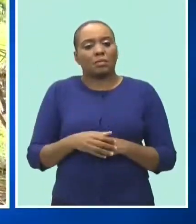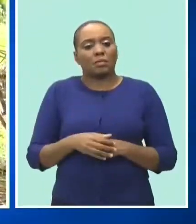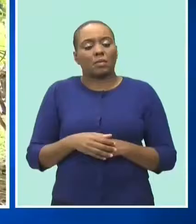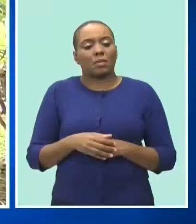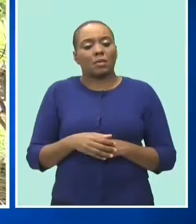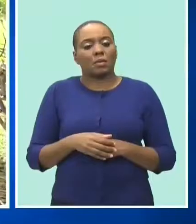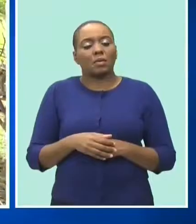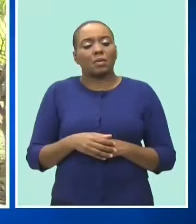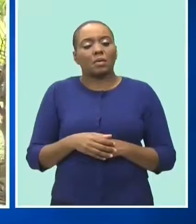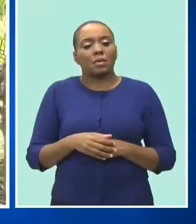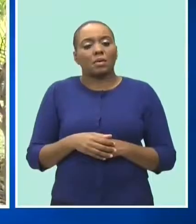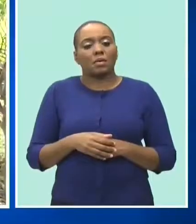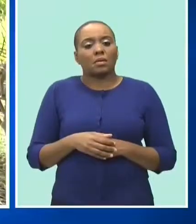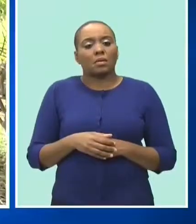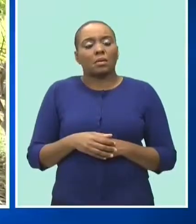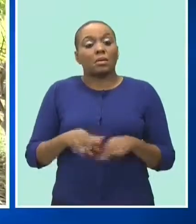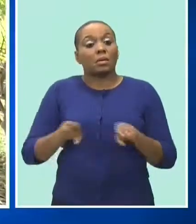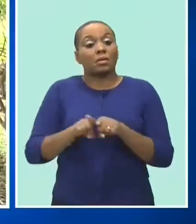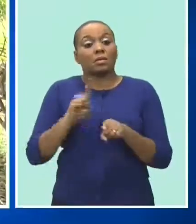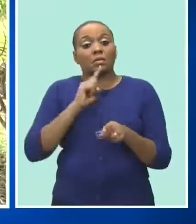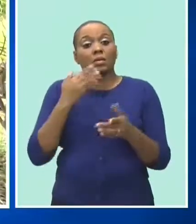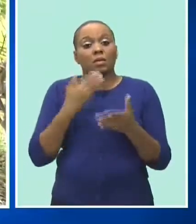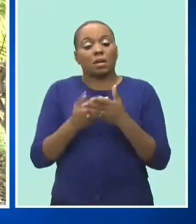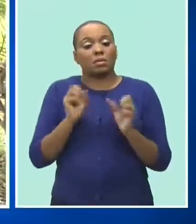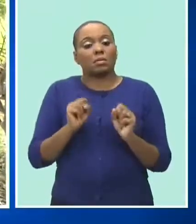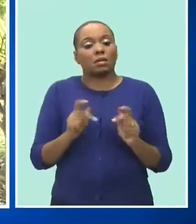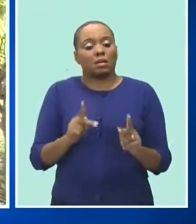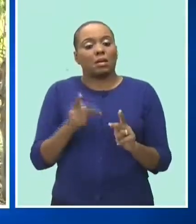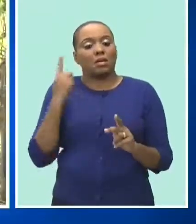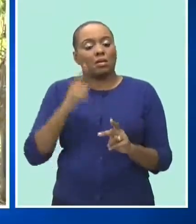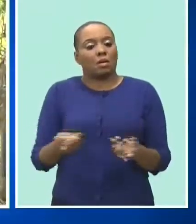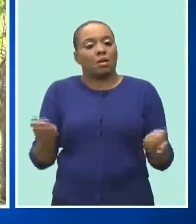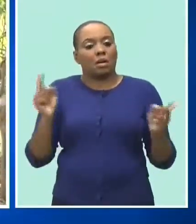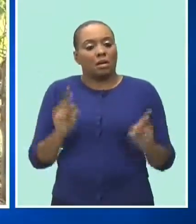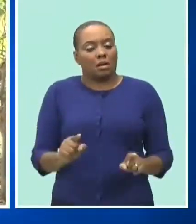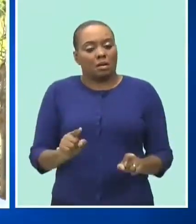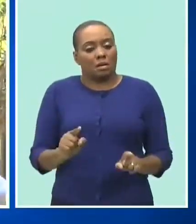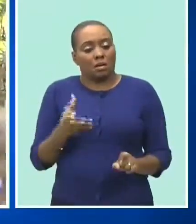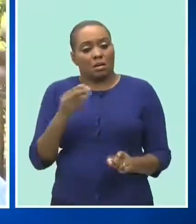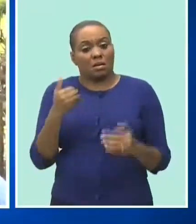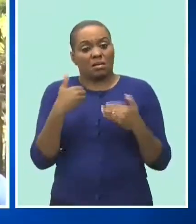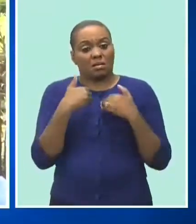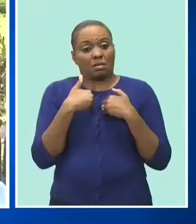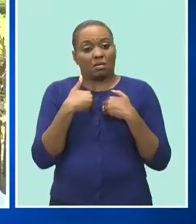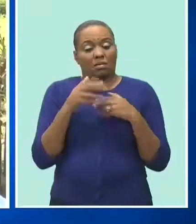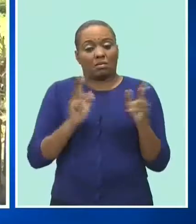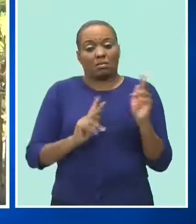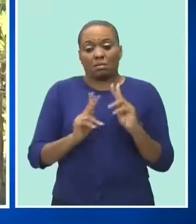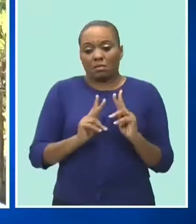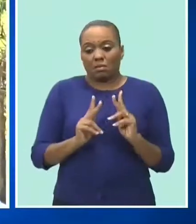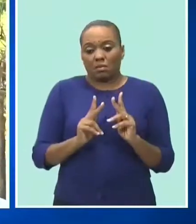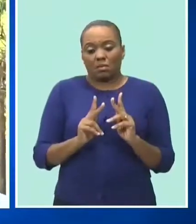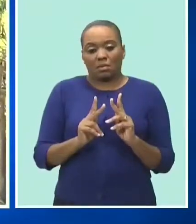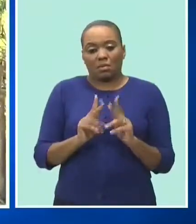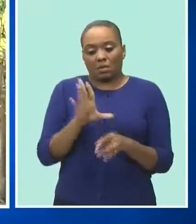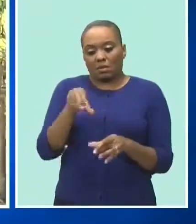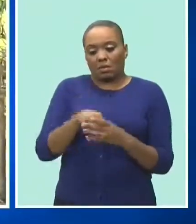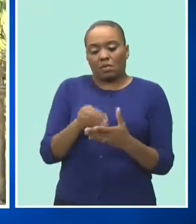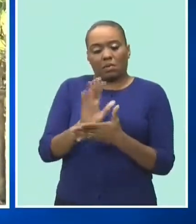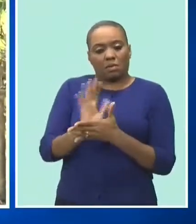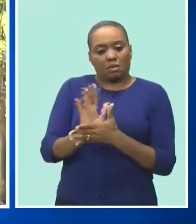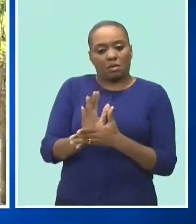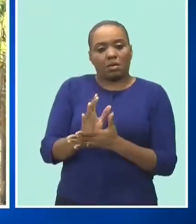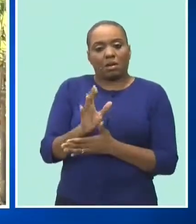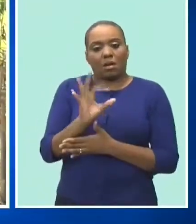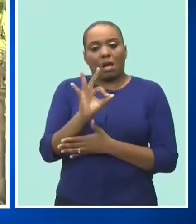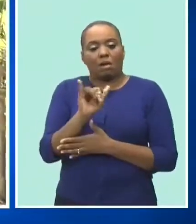right? And it's also a great opportunity to do this, what we're doing right now, and to have persons within the film sector, within the